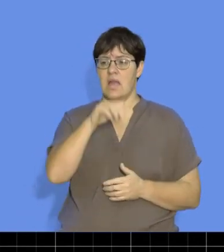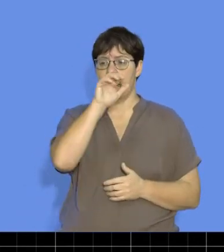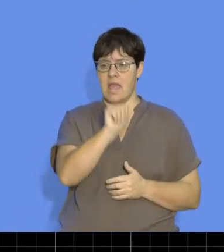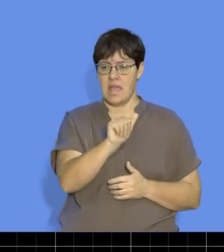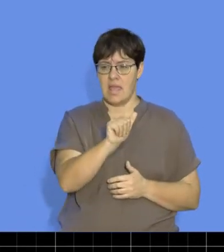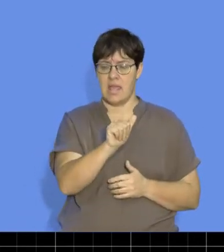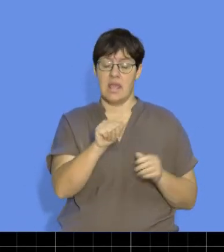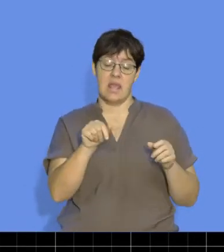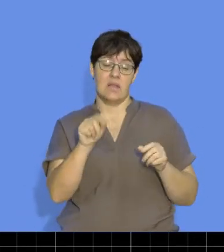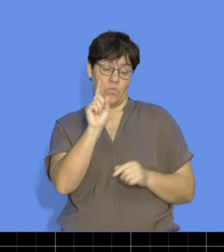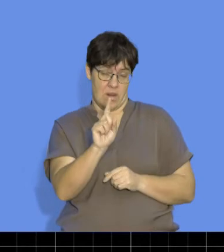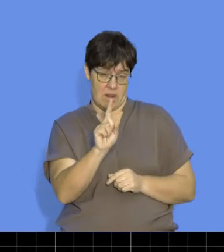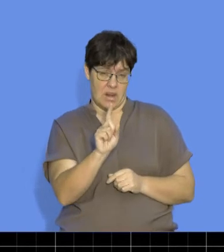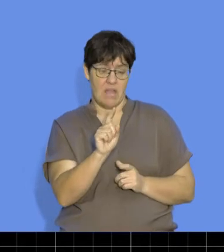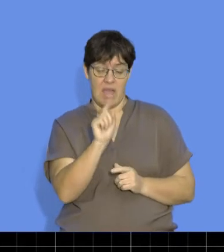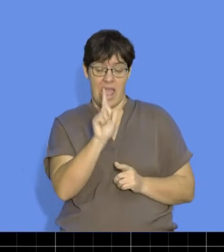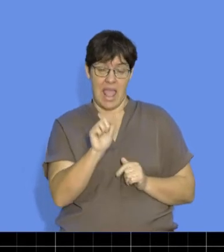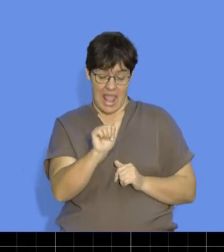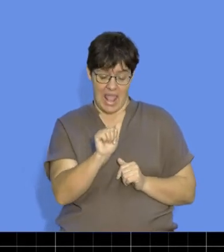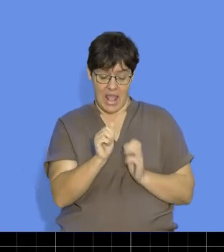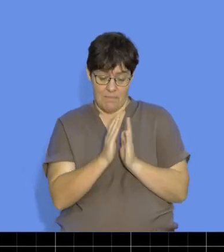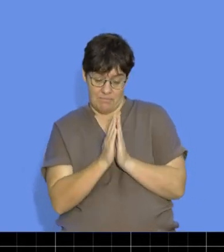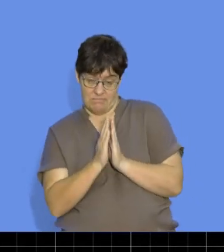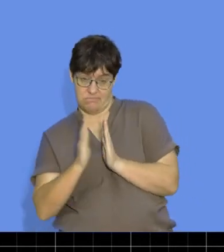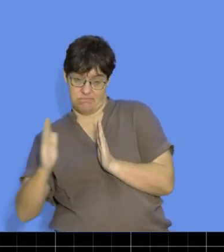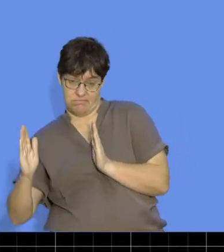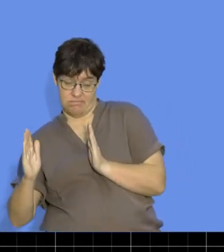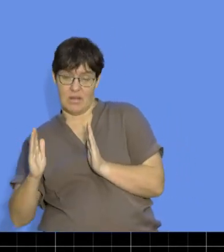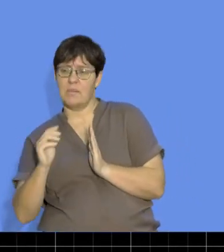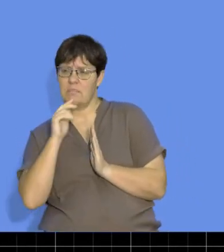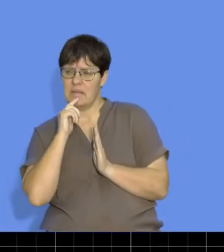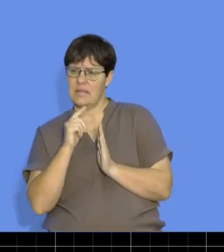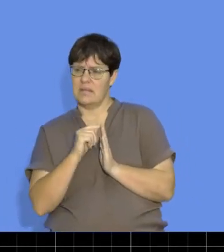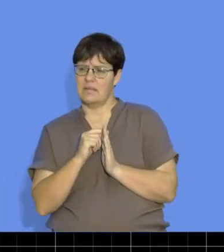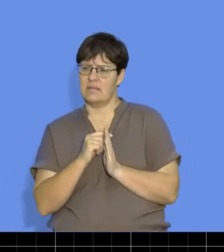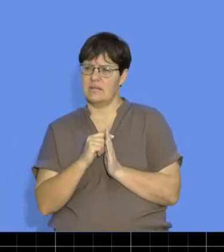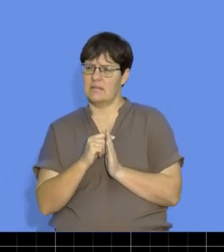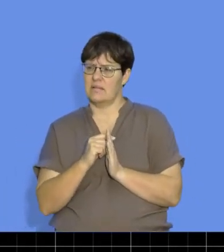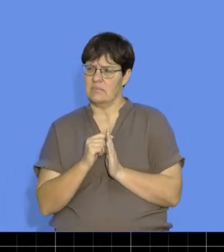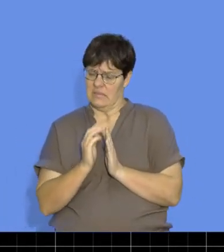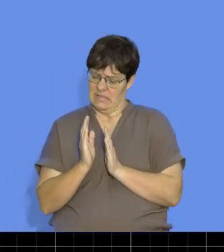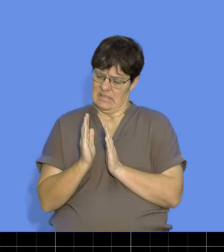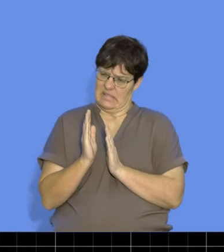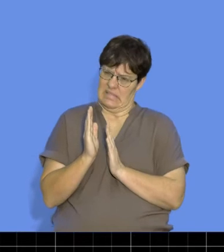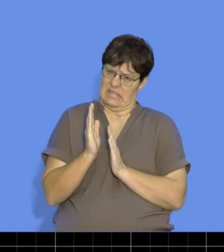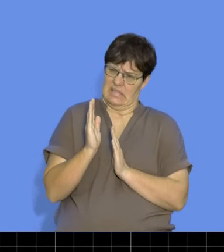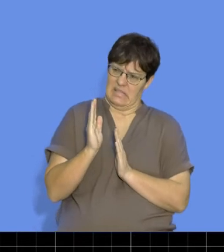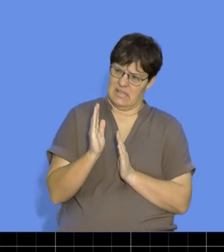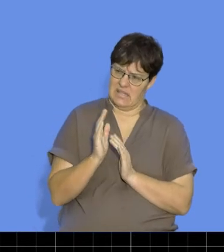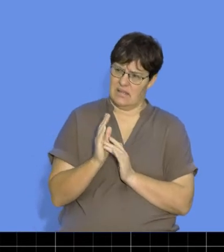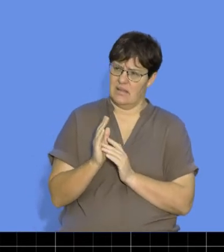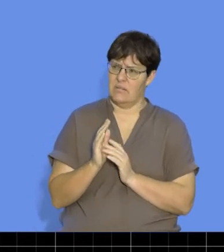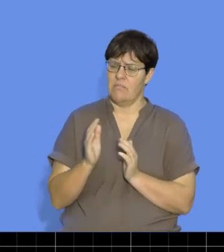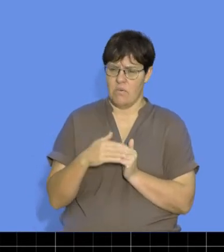1. If I make a bigger, you can see this becomes a bit steeper, or it